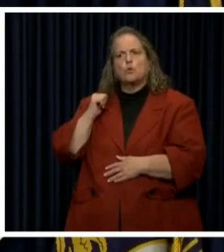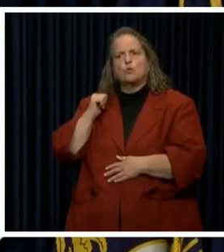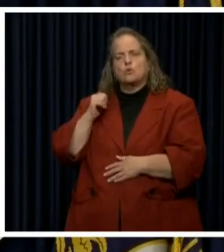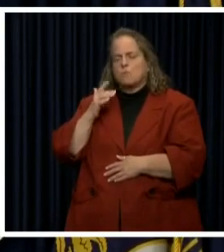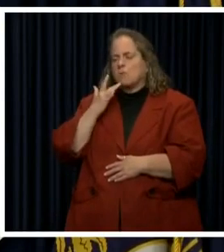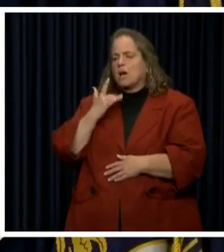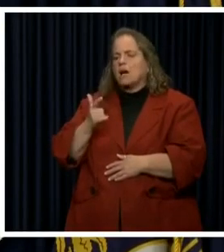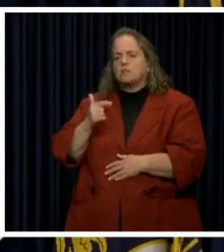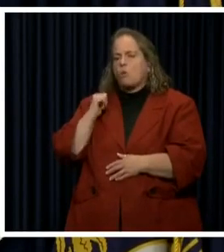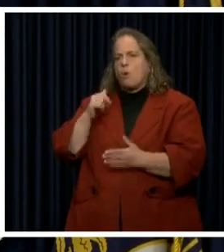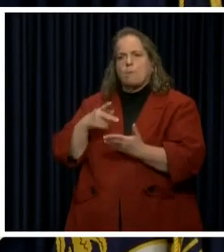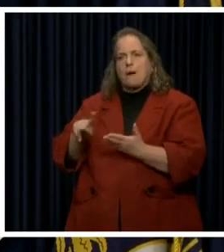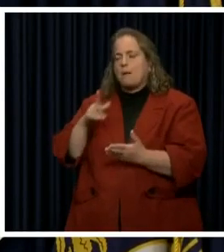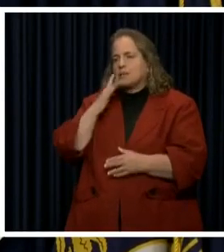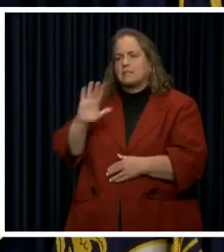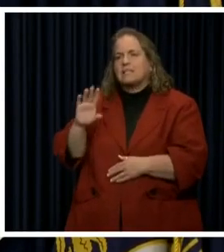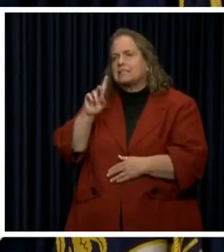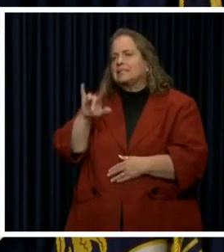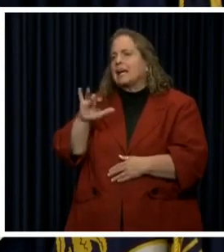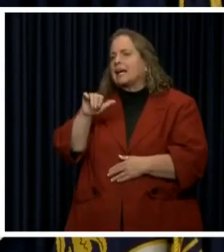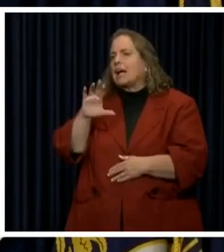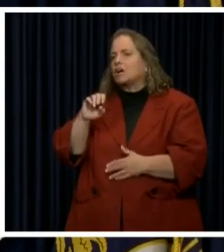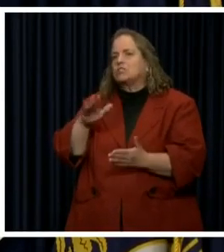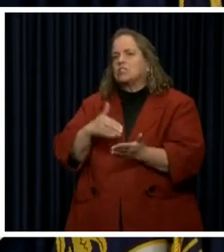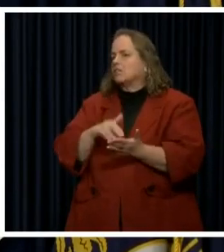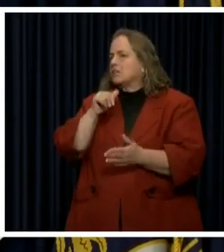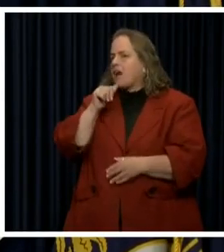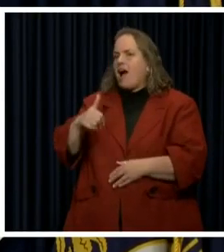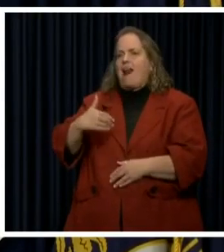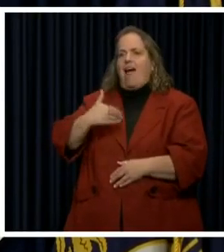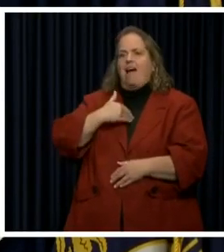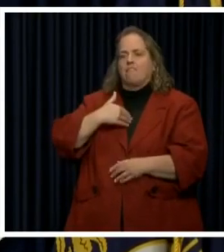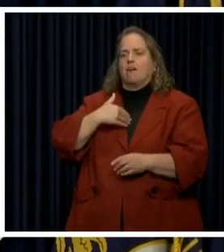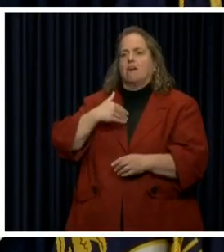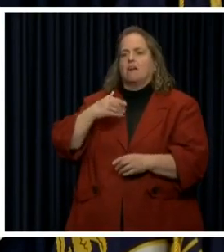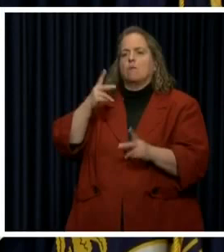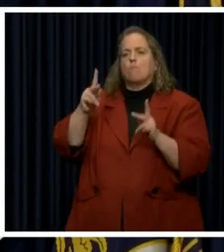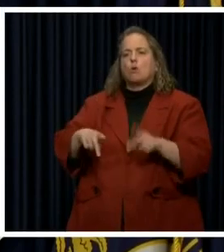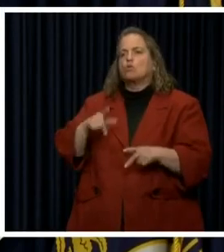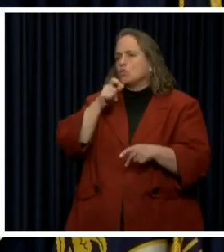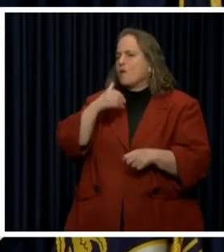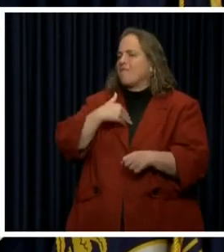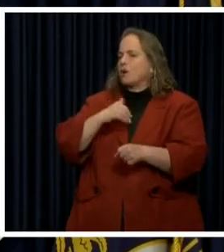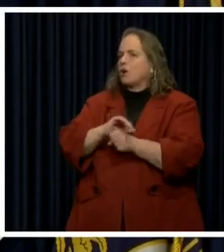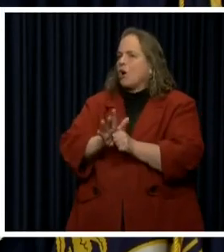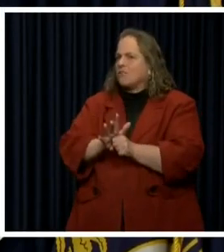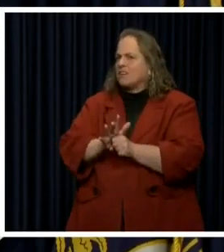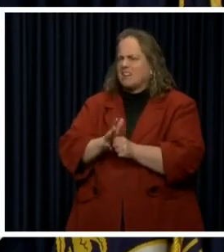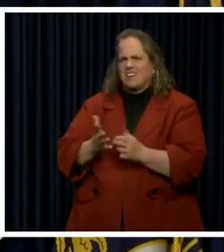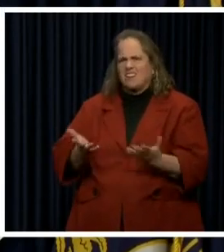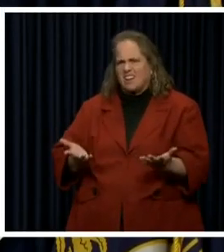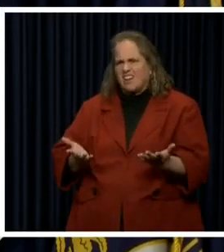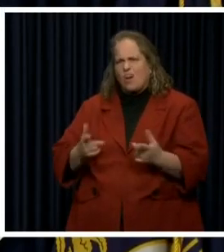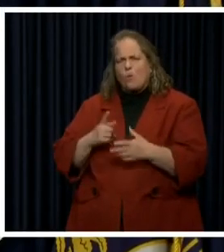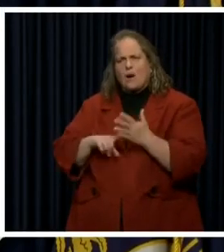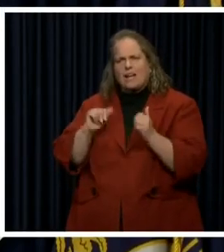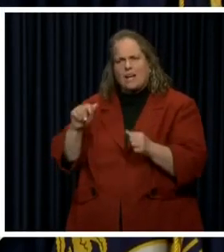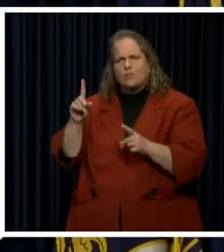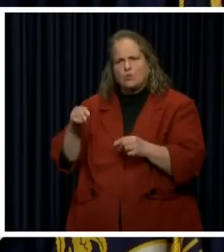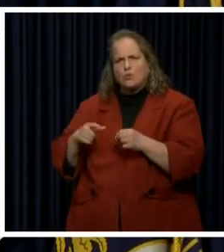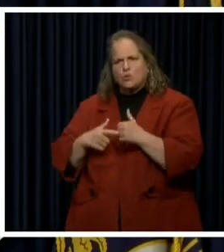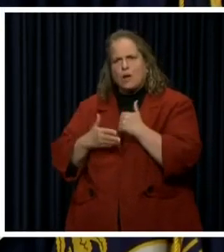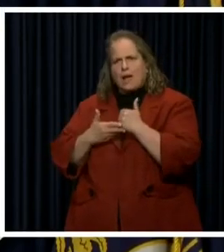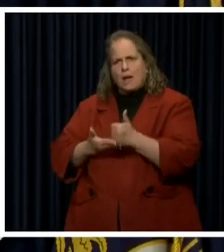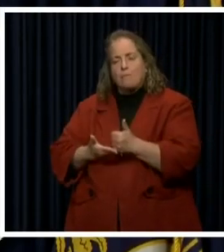in their daycare center. What help can you offer them, and when will you have more guidance about daycare centers? So I believe